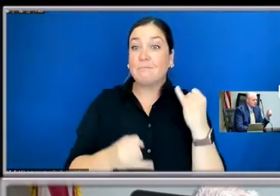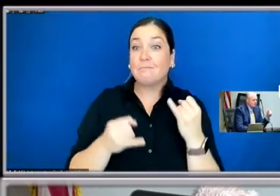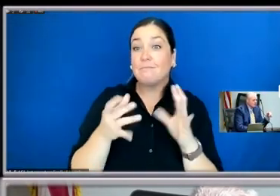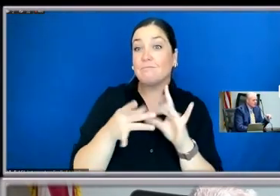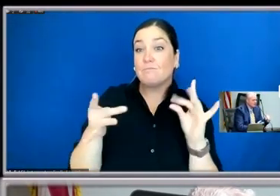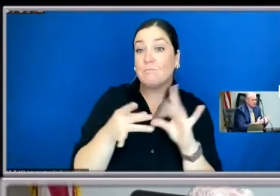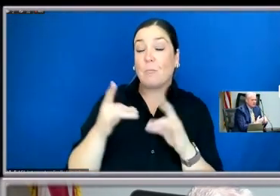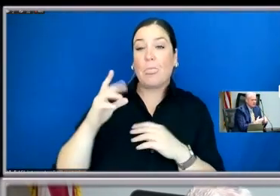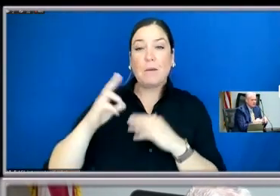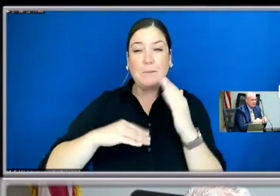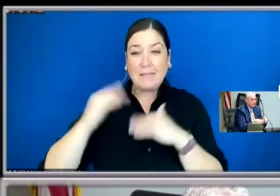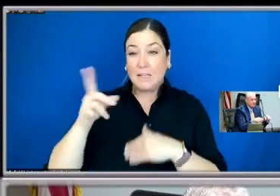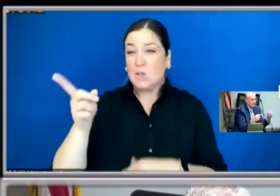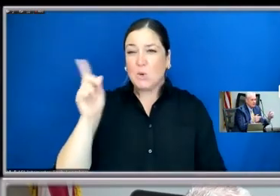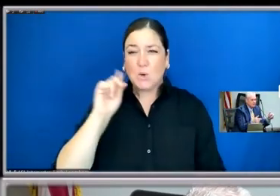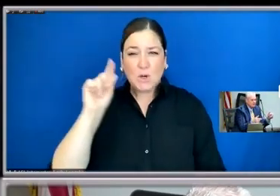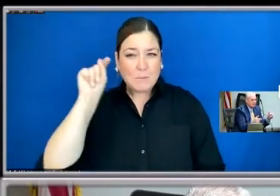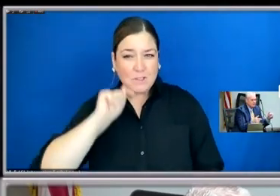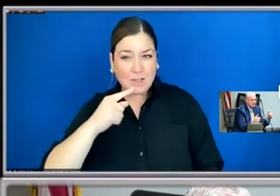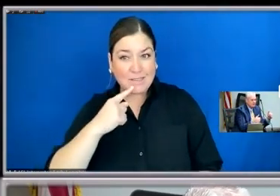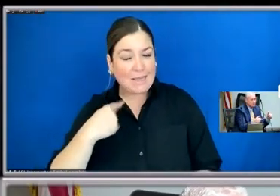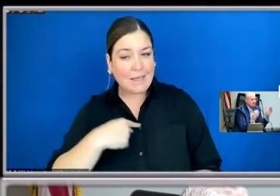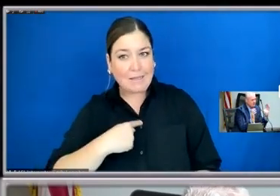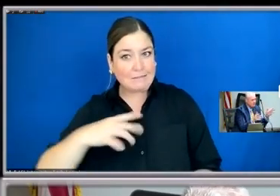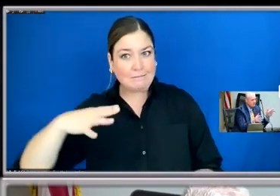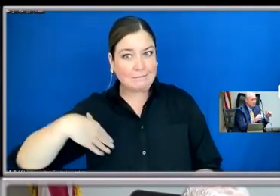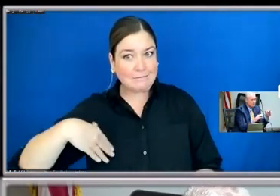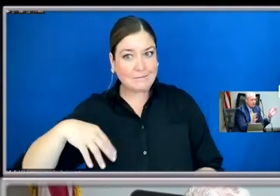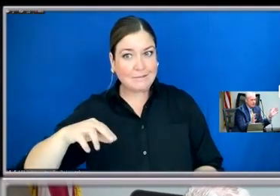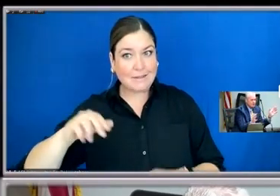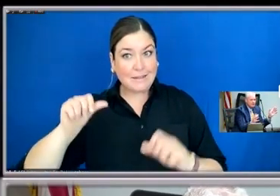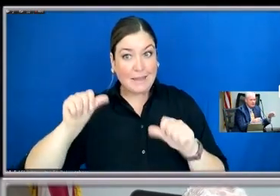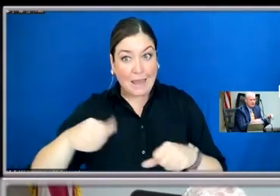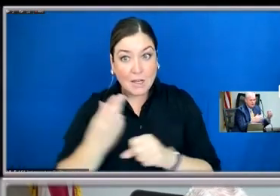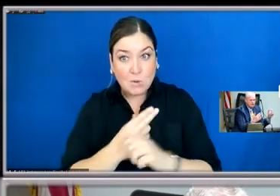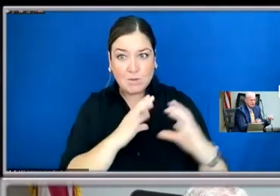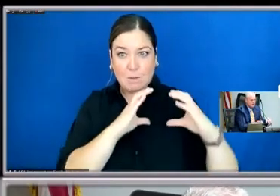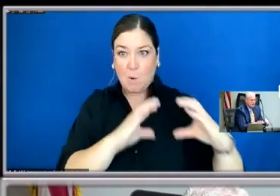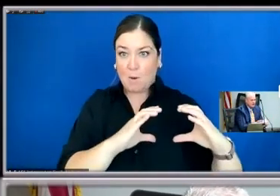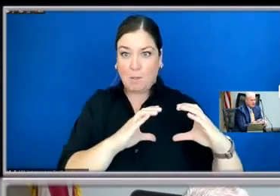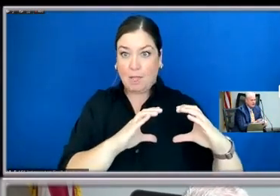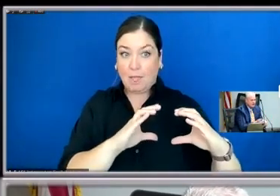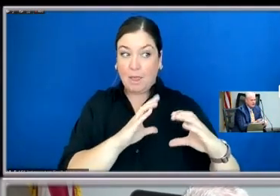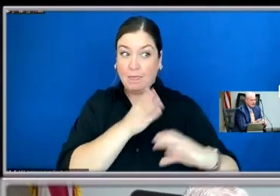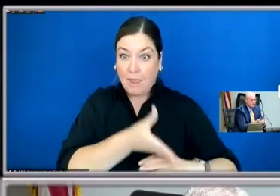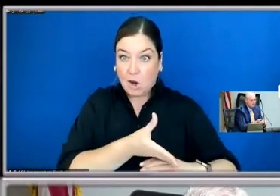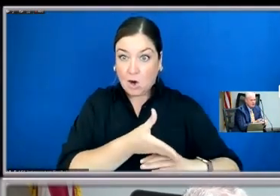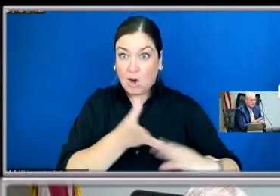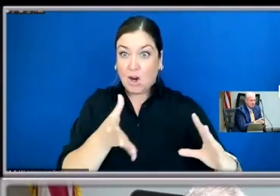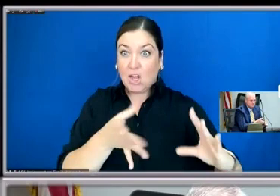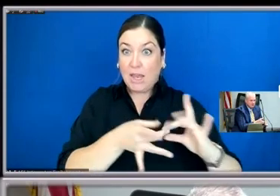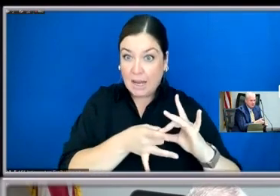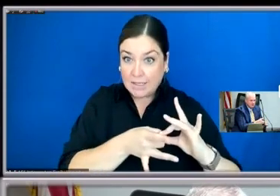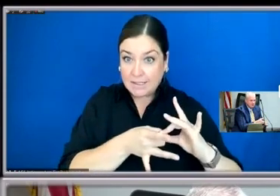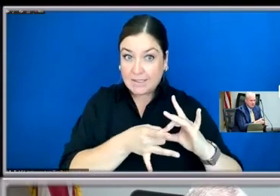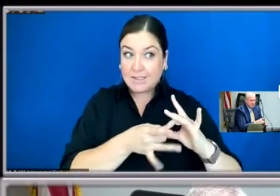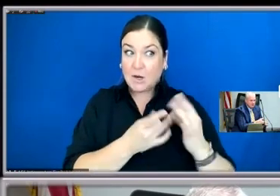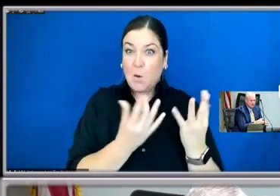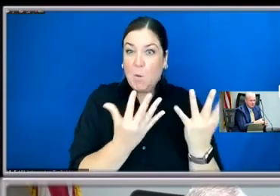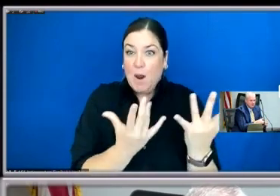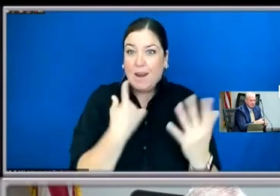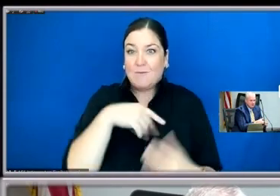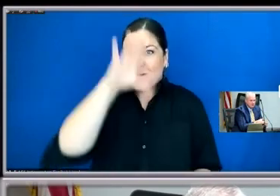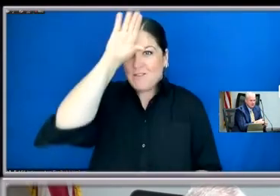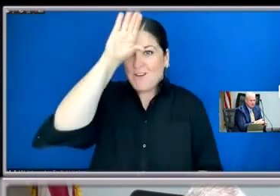you heard Superintendent Tanner say that we're not quite able to use the portable. It's there, it's hooked up, just waiting on the alarm company and fire marshal to